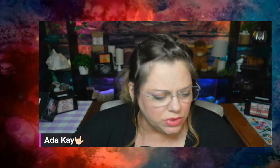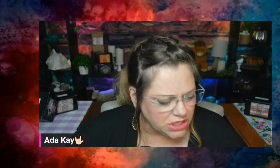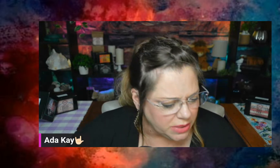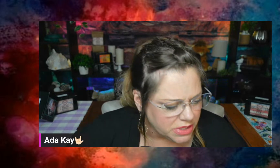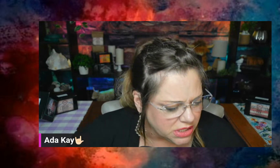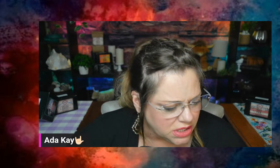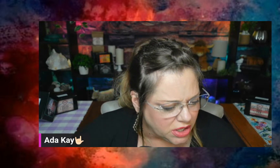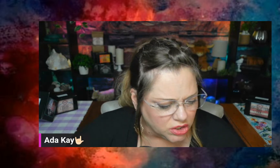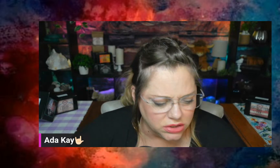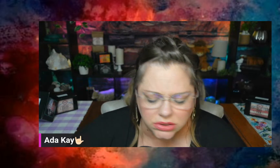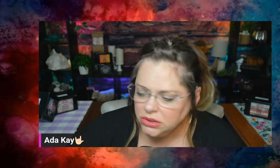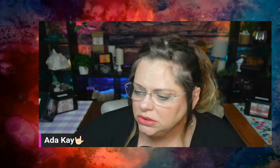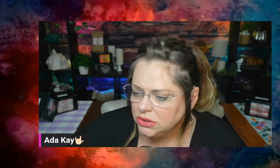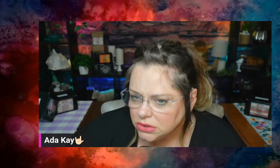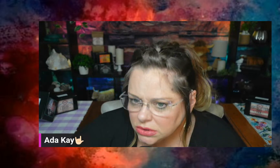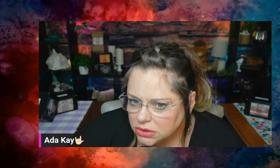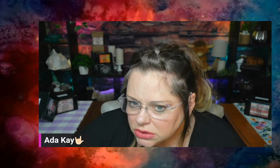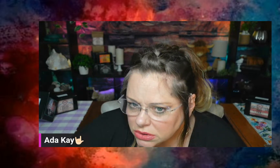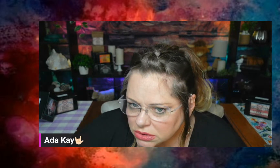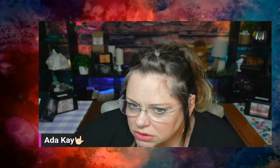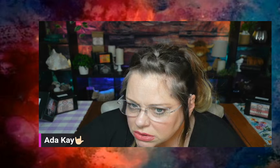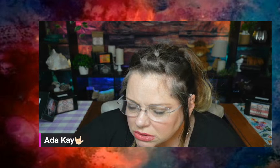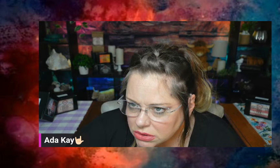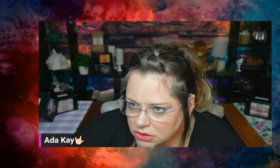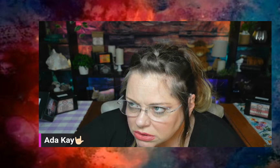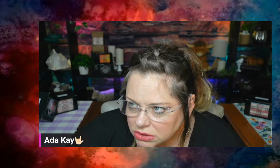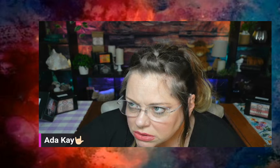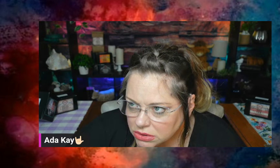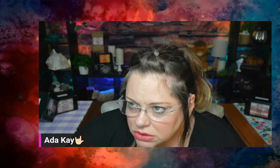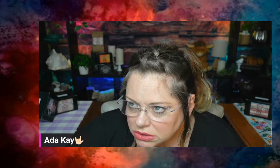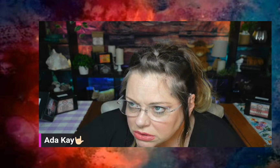So what time is it there?